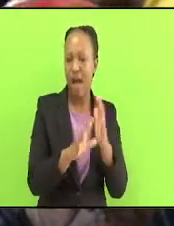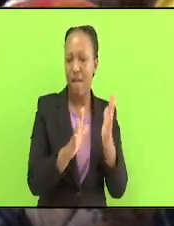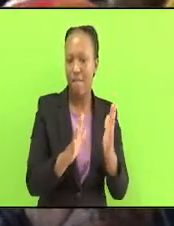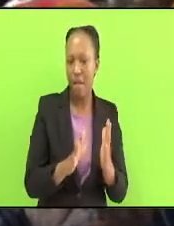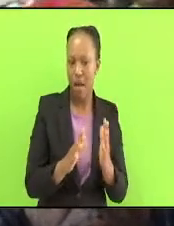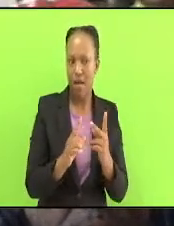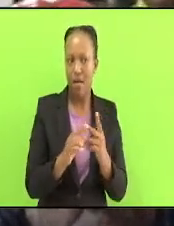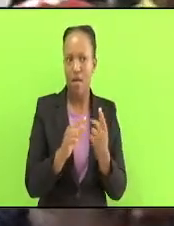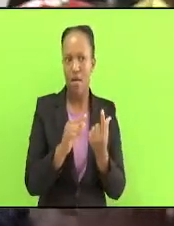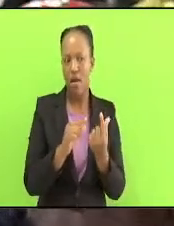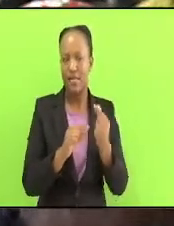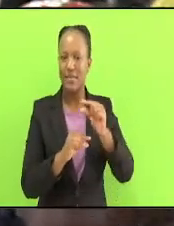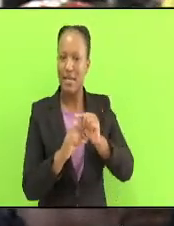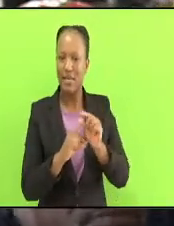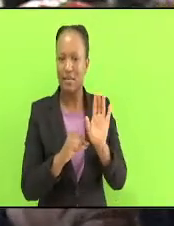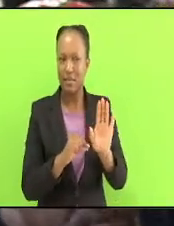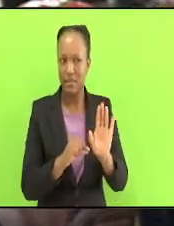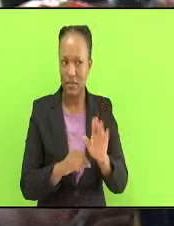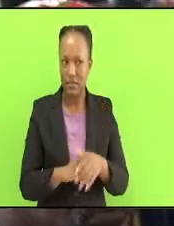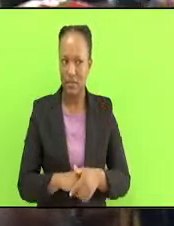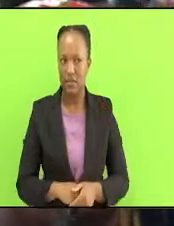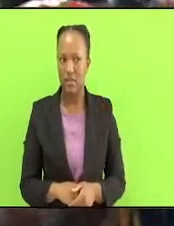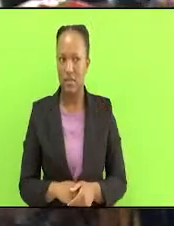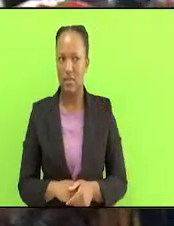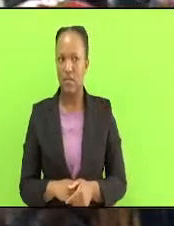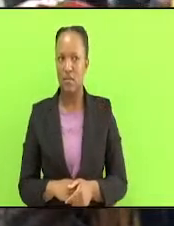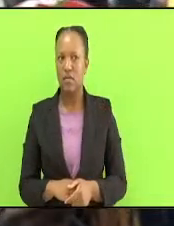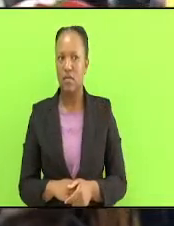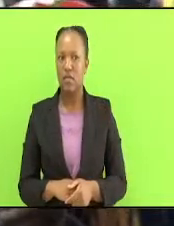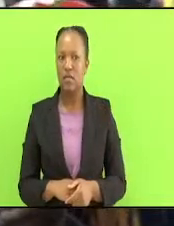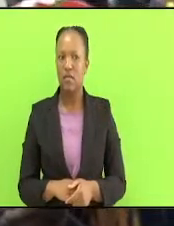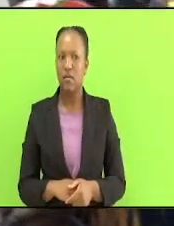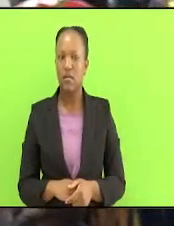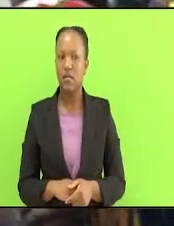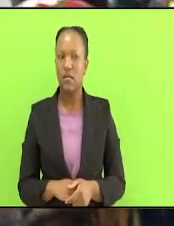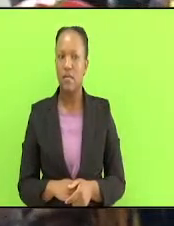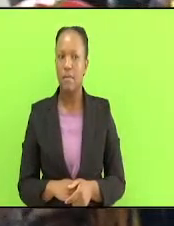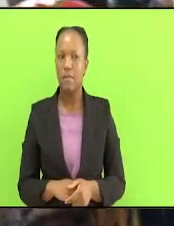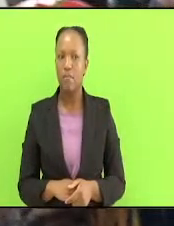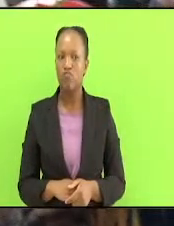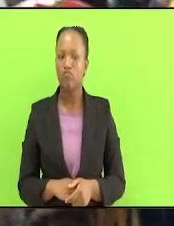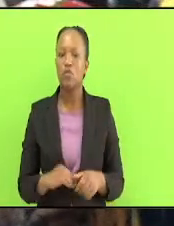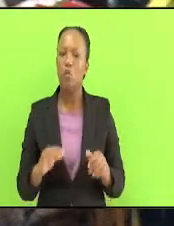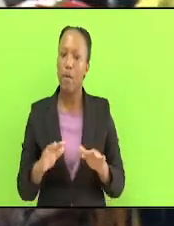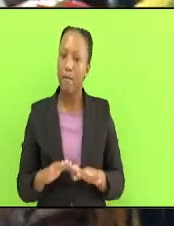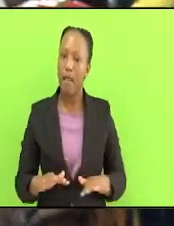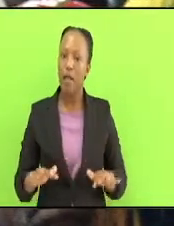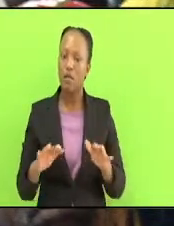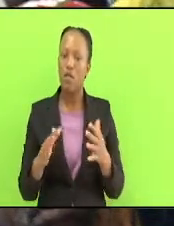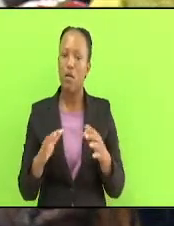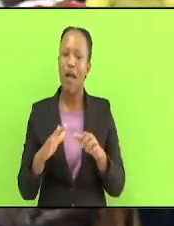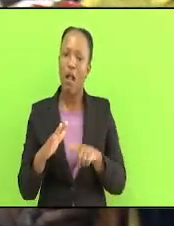ntho di mafelo a rona a local